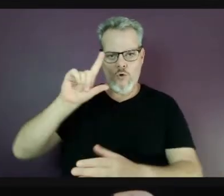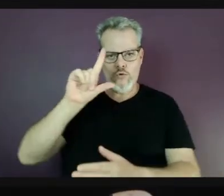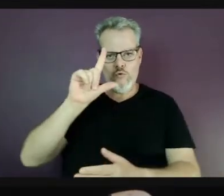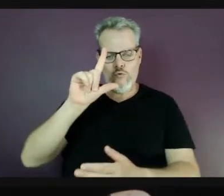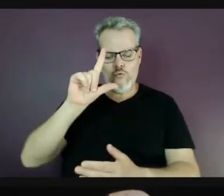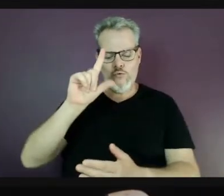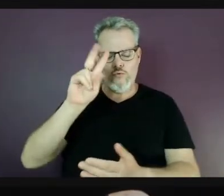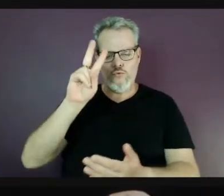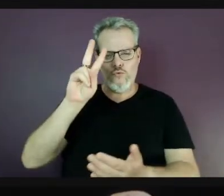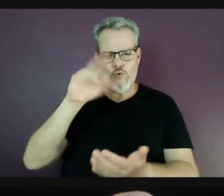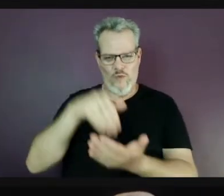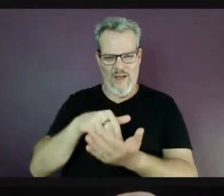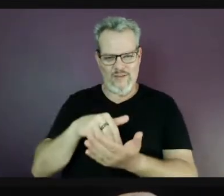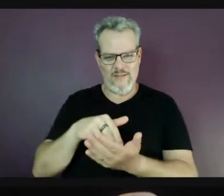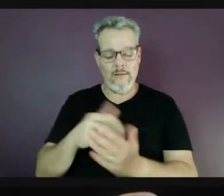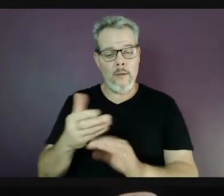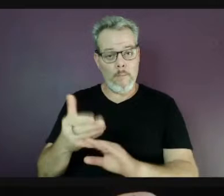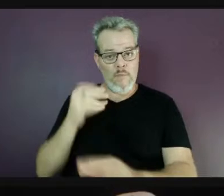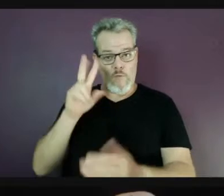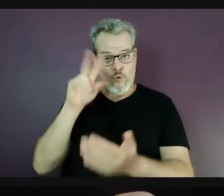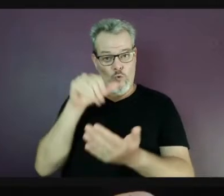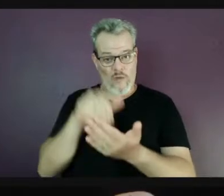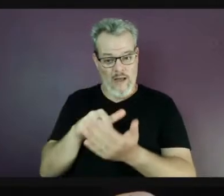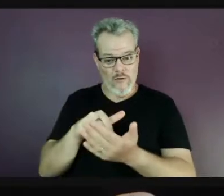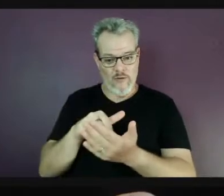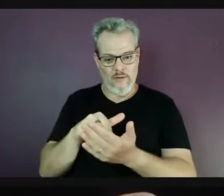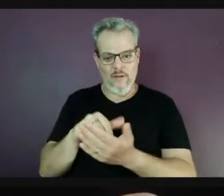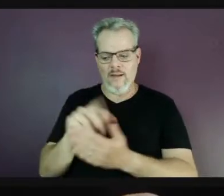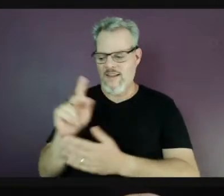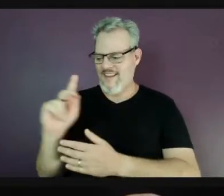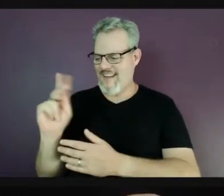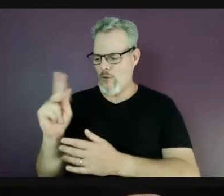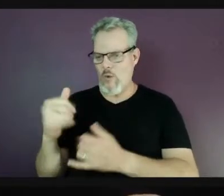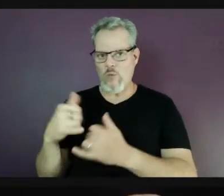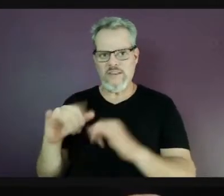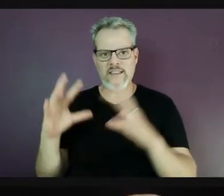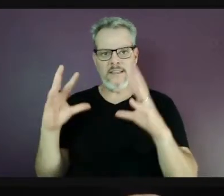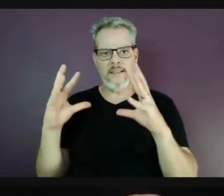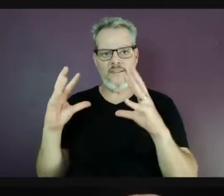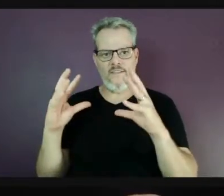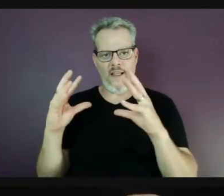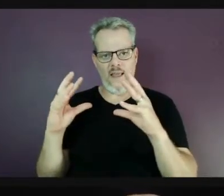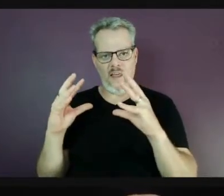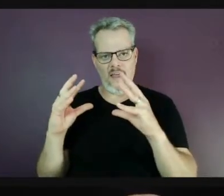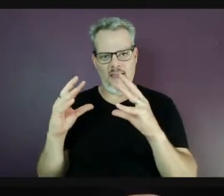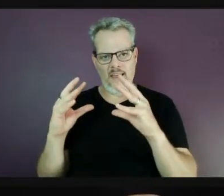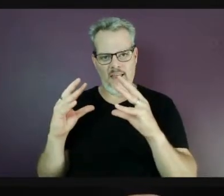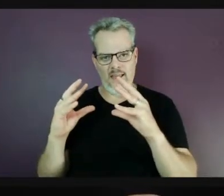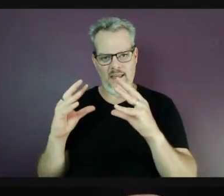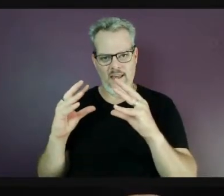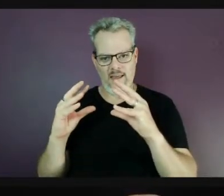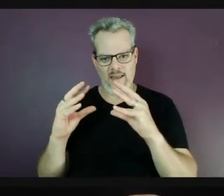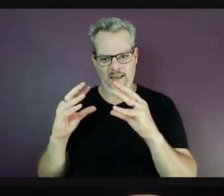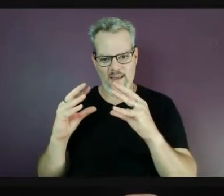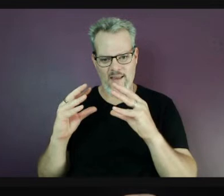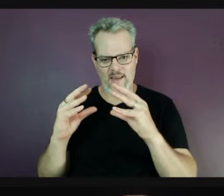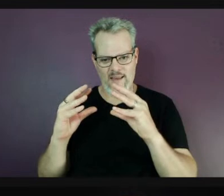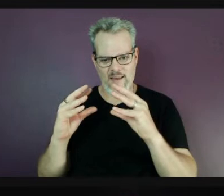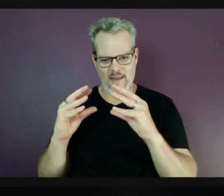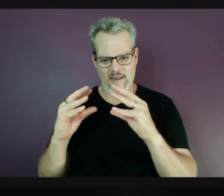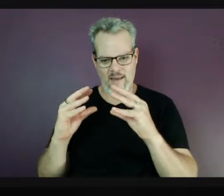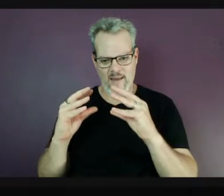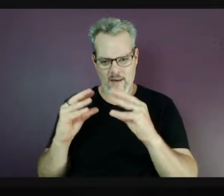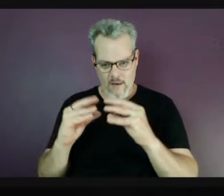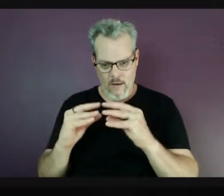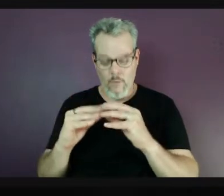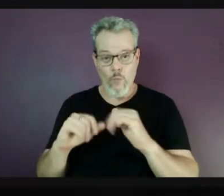right? So prior to 2000, Kilauea was still deflating in the long pattern of pool erupting. The summit was deflating. The